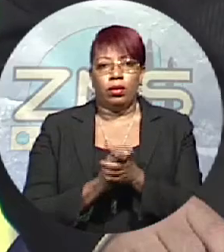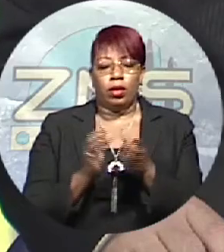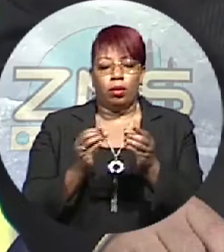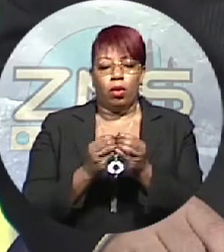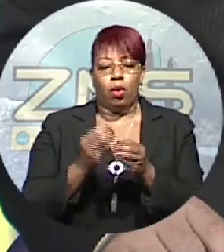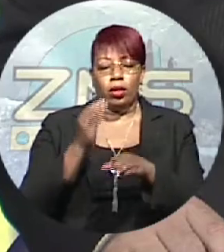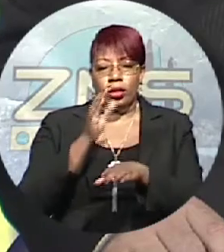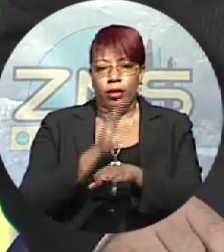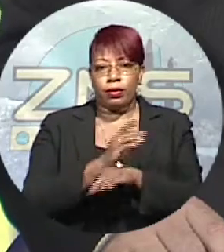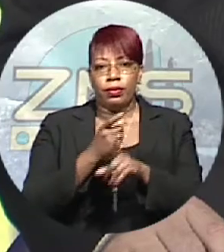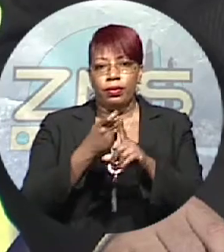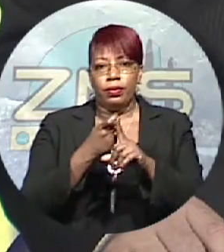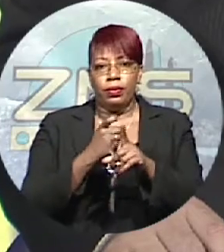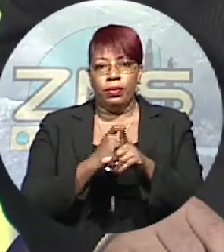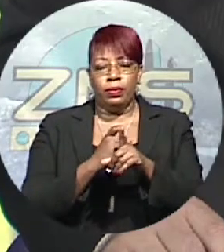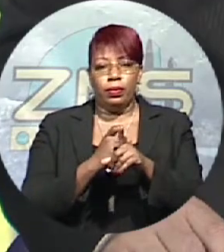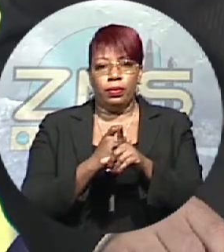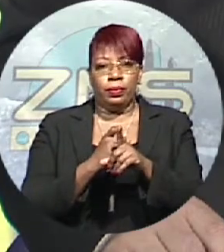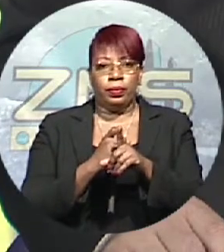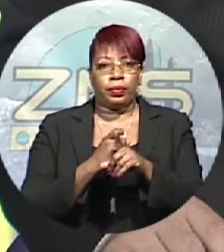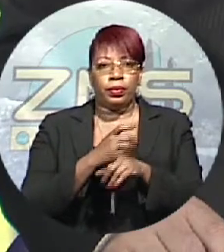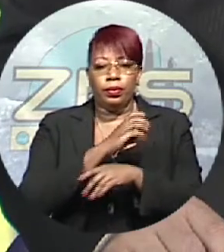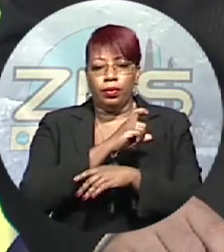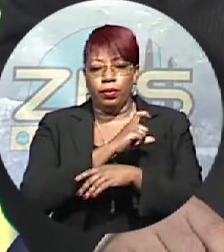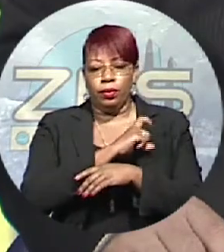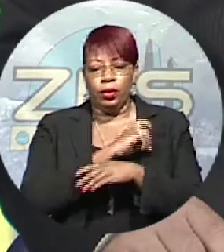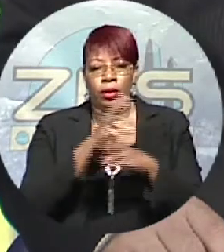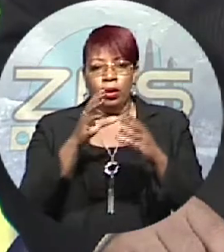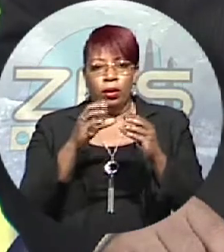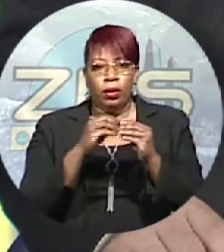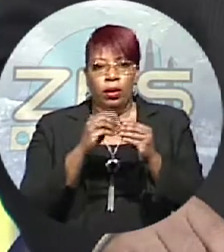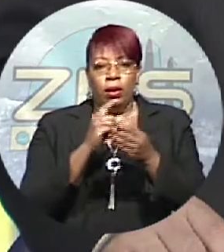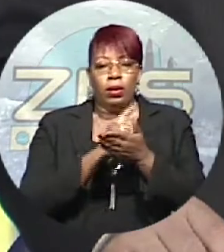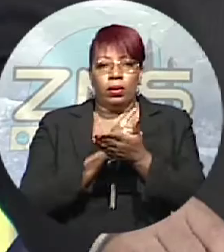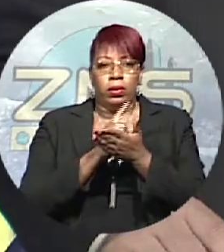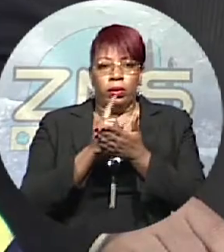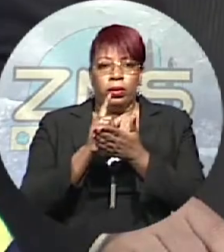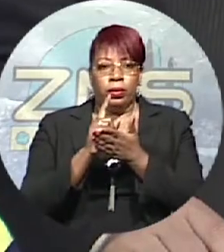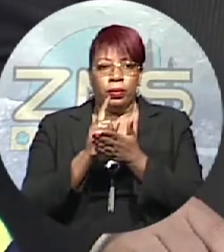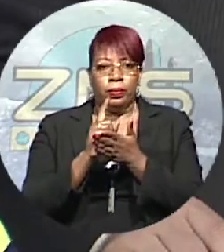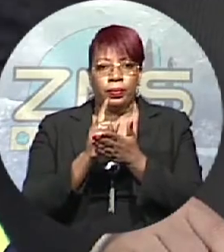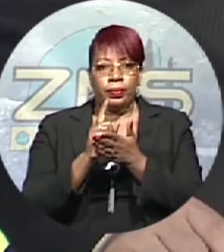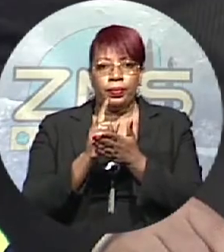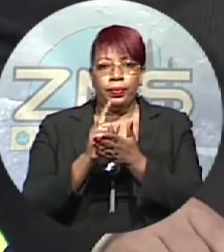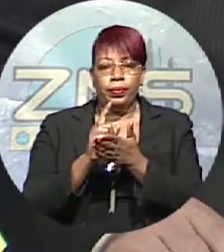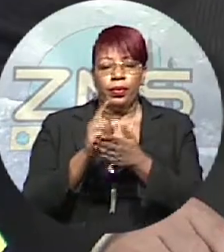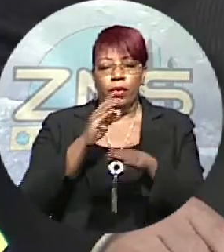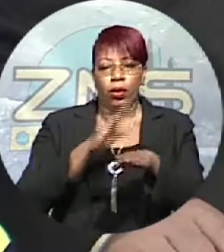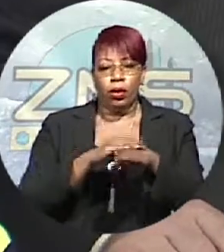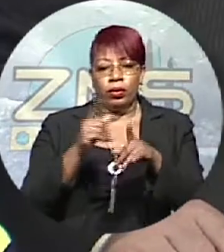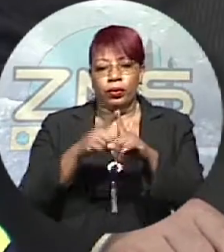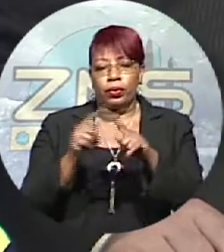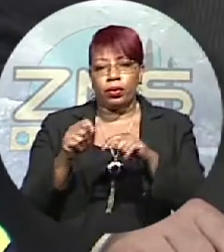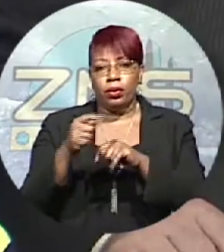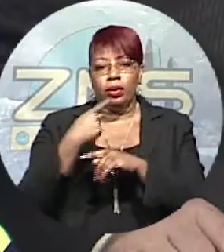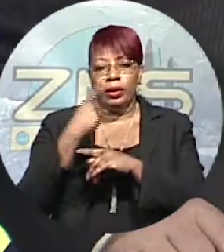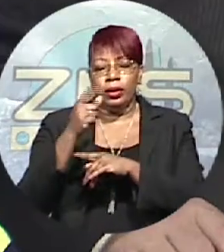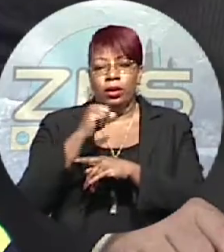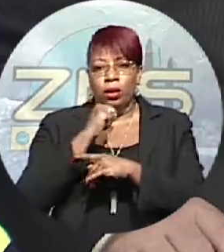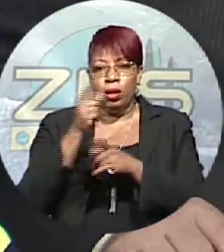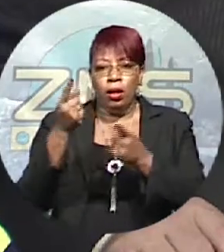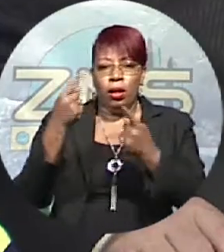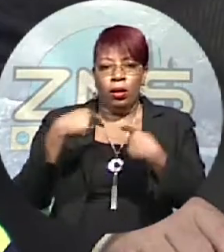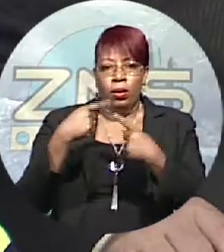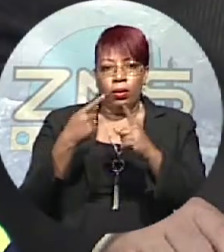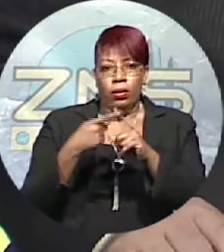More tonight from the police Meet the Press conference held earlier this week. Commissioner of Police Ellison Greenslade issued a warning to tourists, telling them not to come to